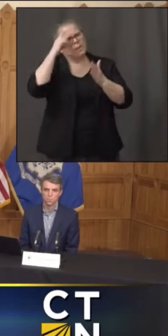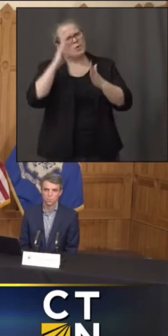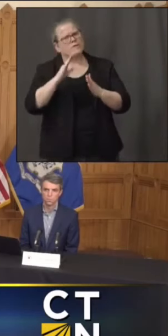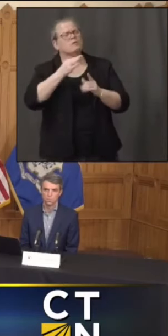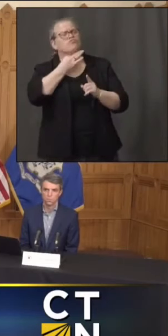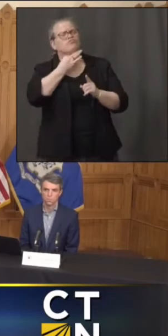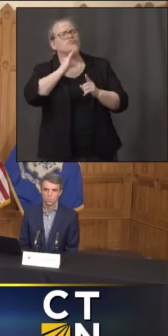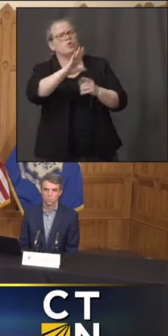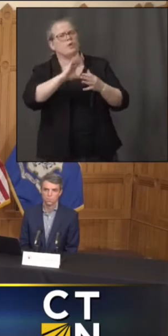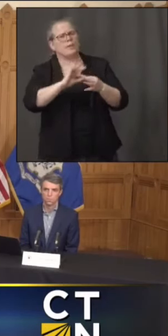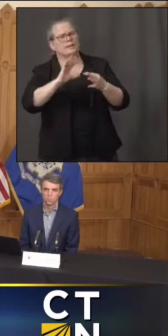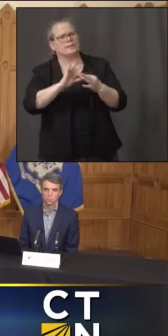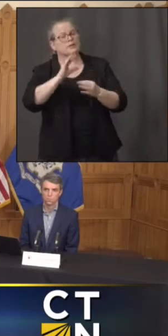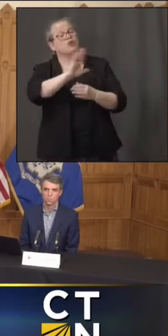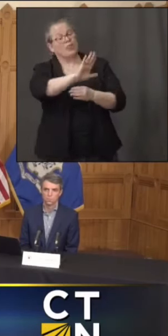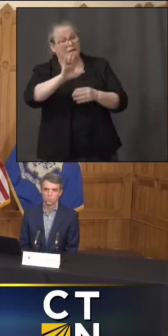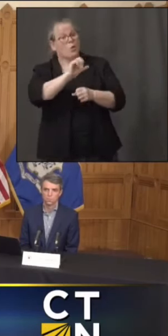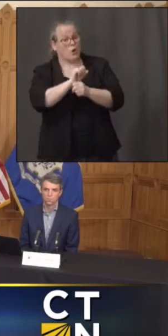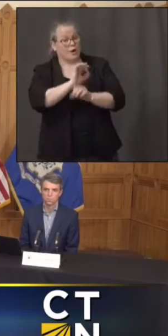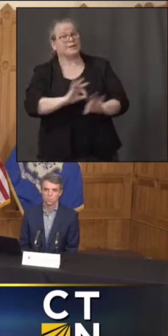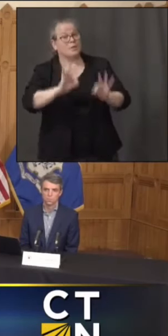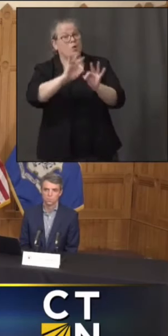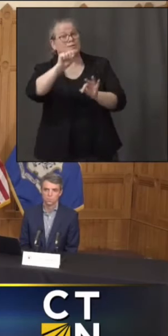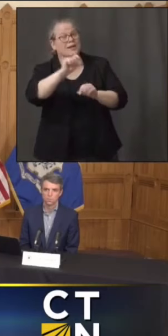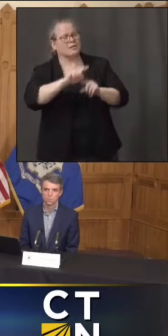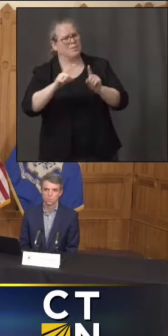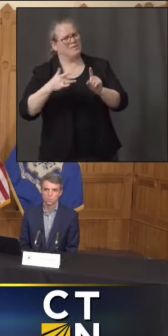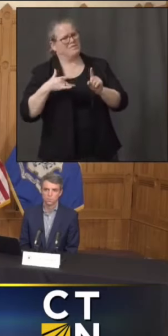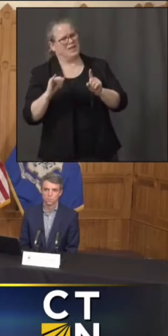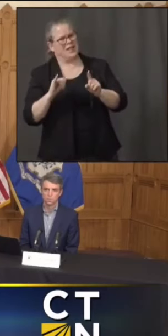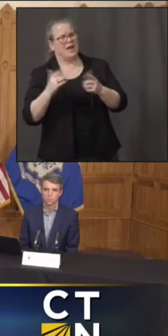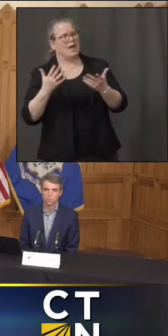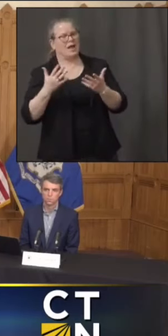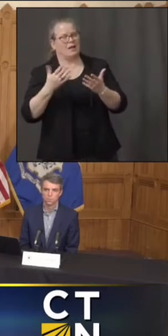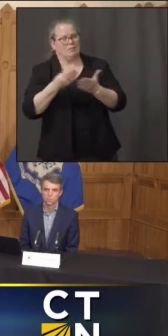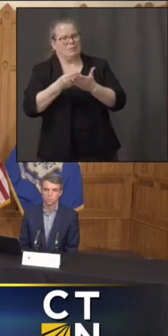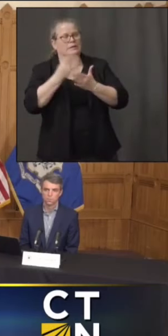doing is important, but also feel like they're getting the short end of the stick?